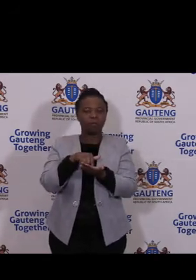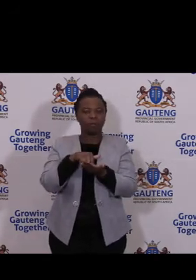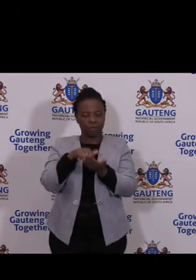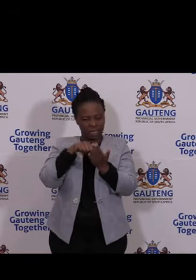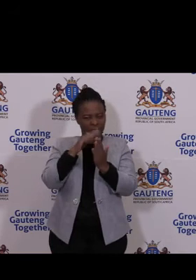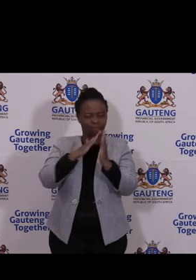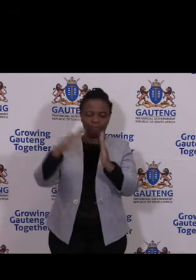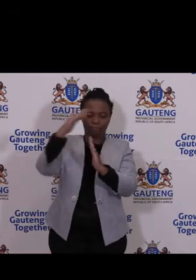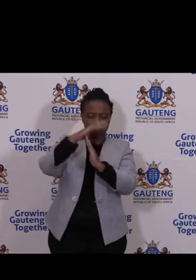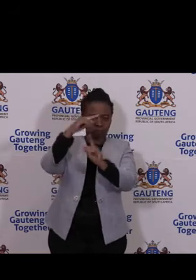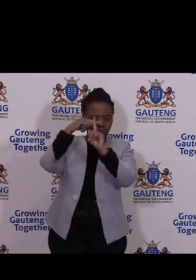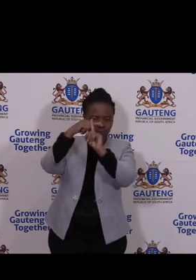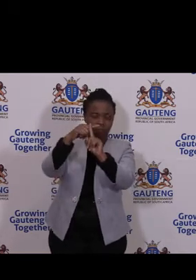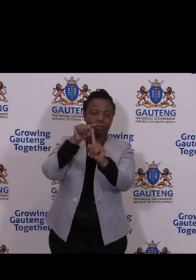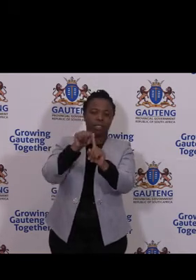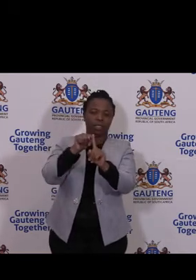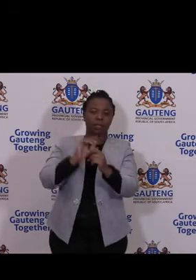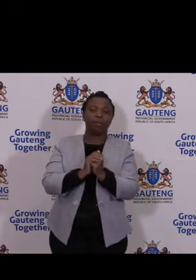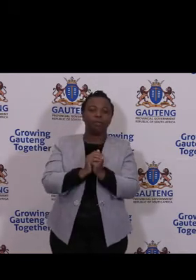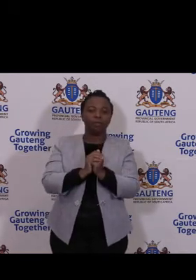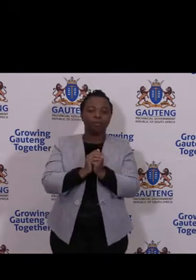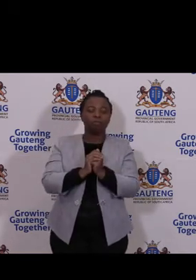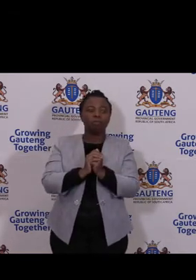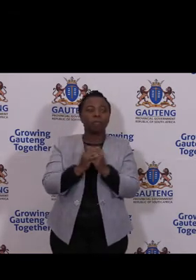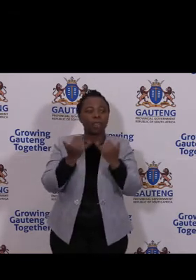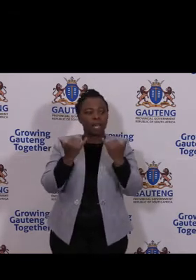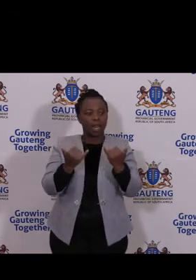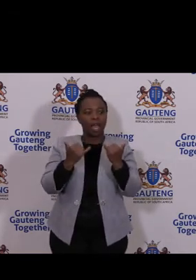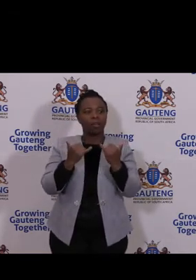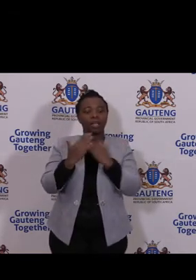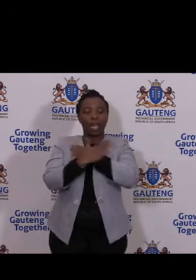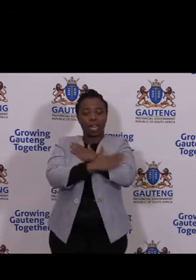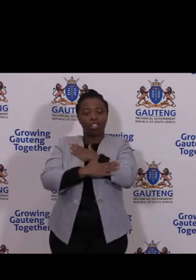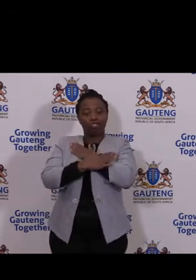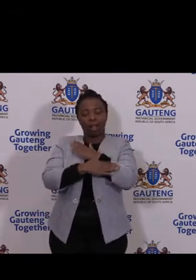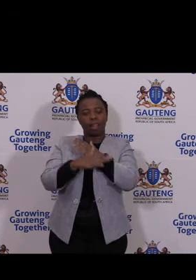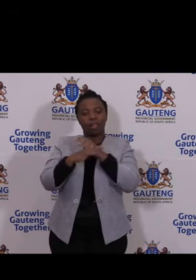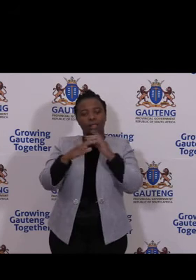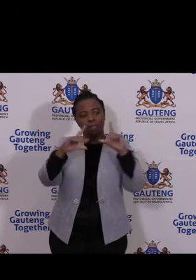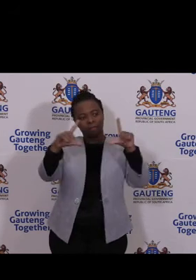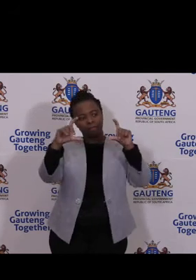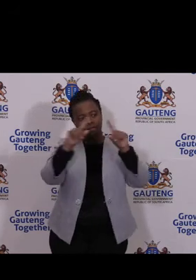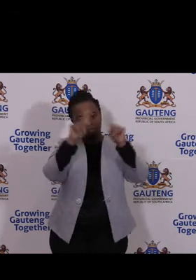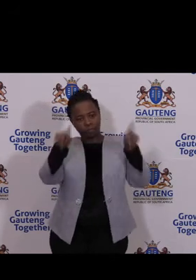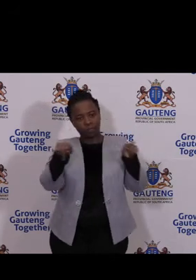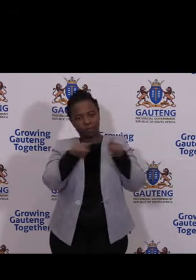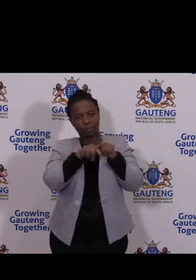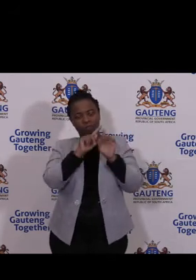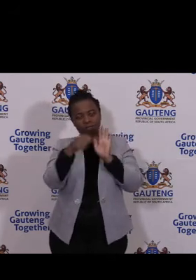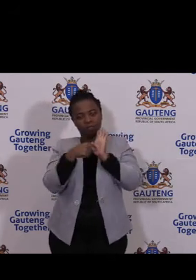priority. This is a national picture that we normally cover. These are the figures that